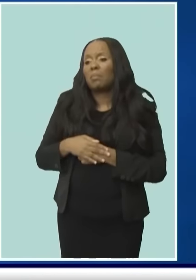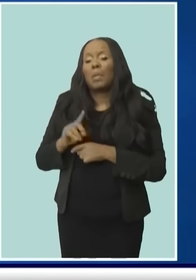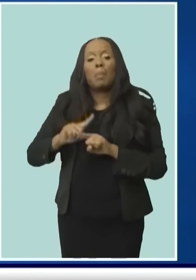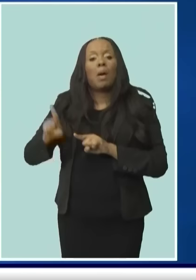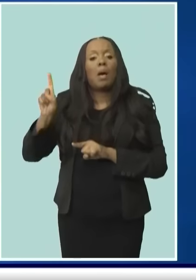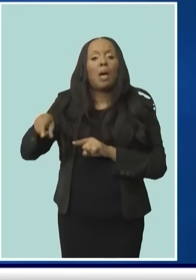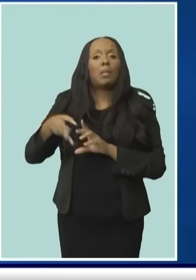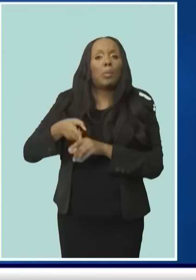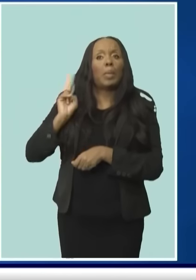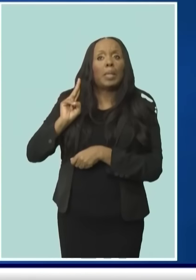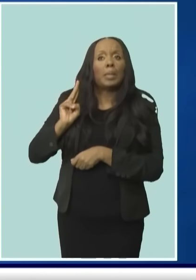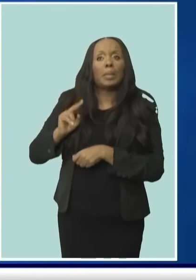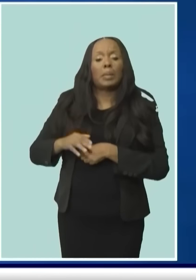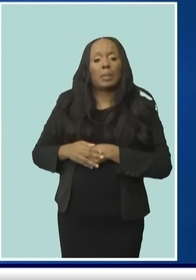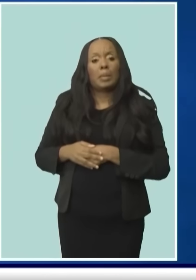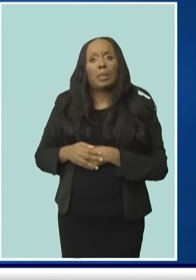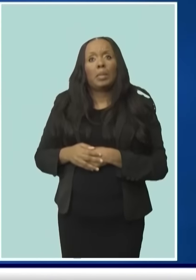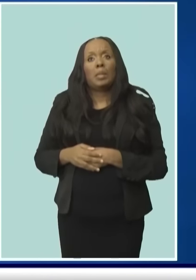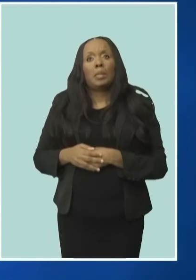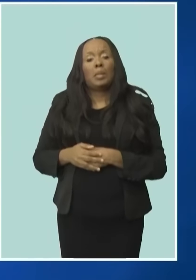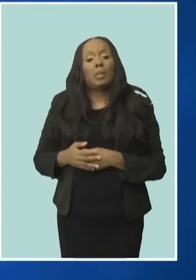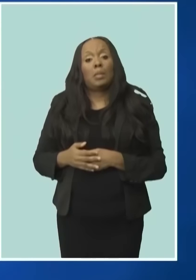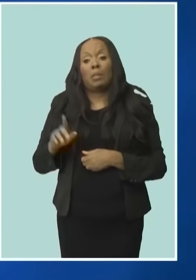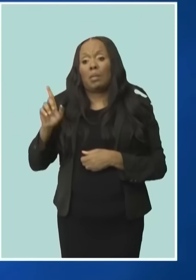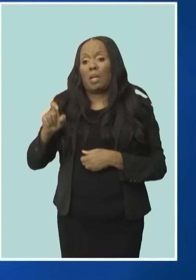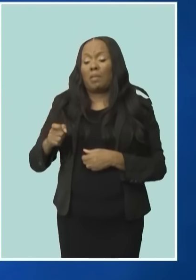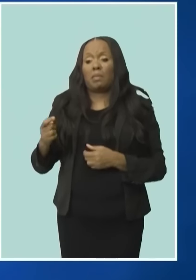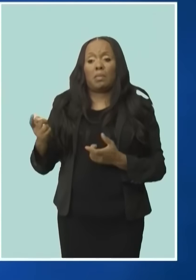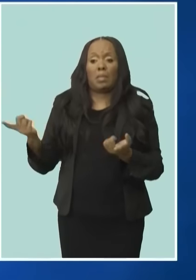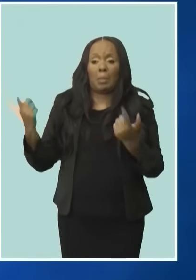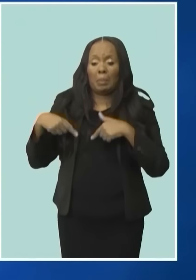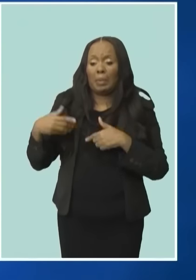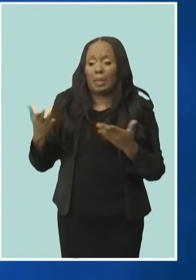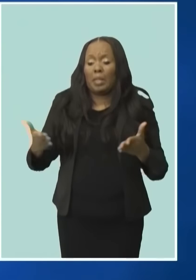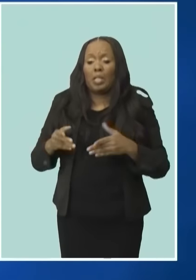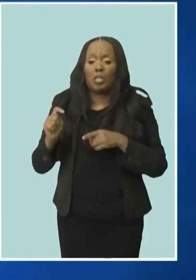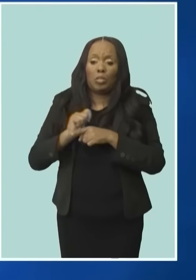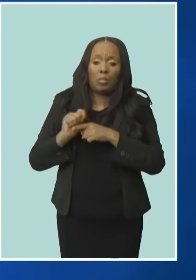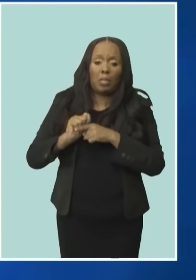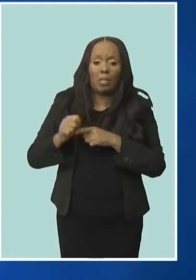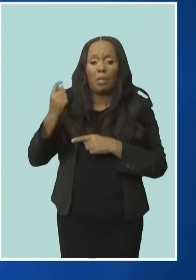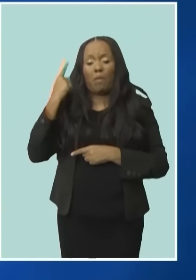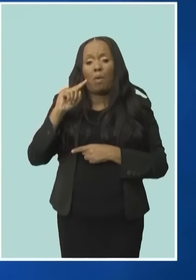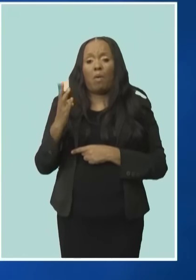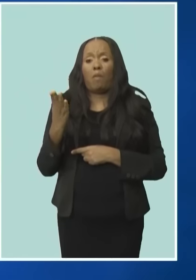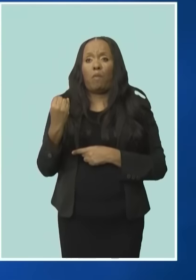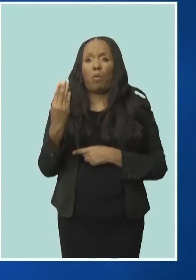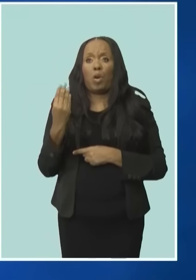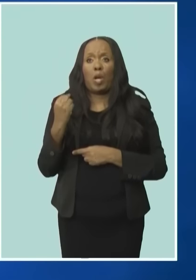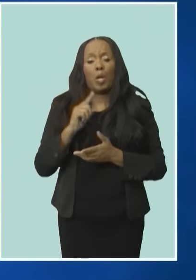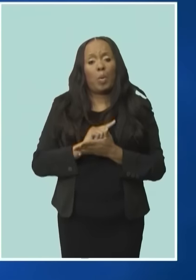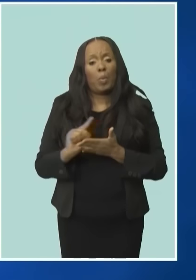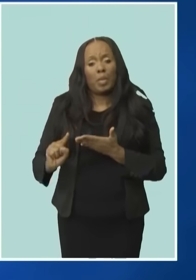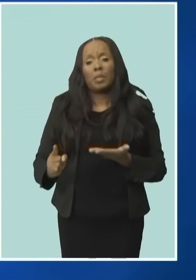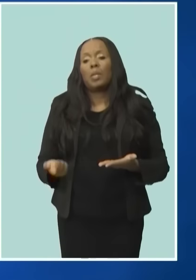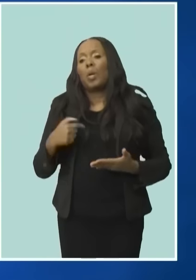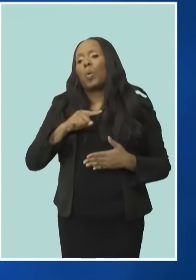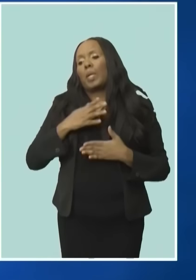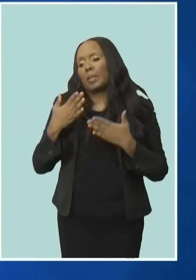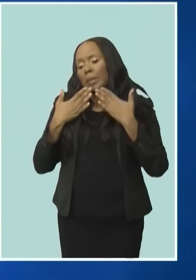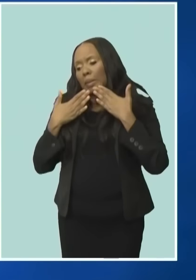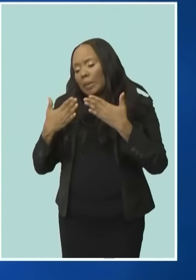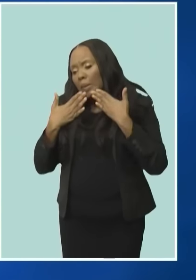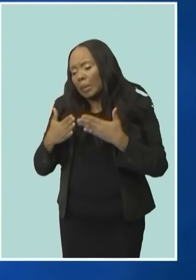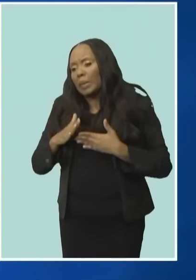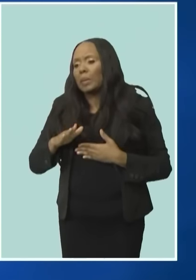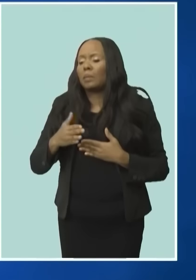a living program for 14 weeks, you have to leave that behind and take a gamble on yourself. While we appreciate what